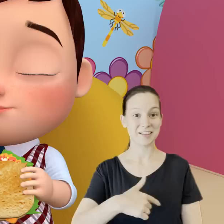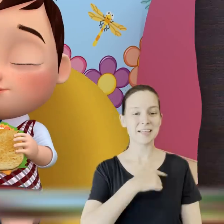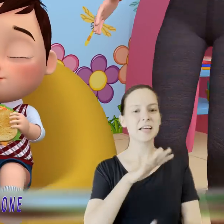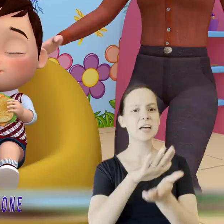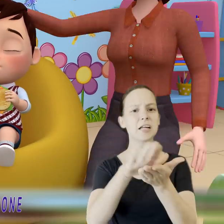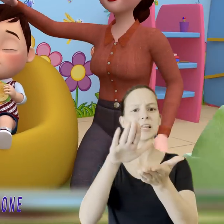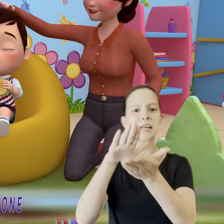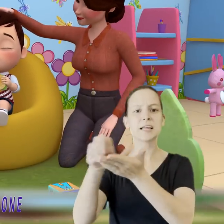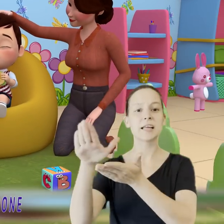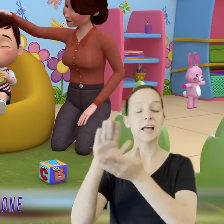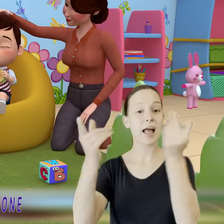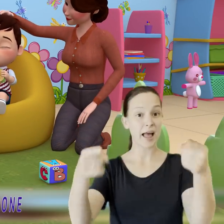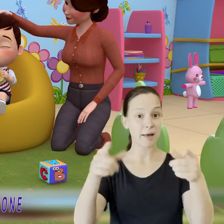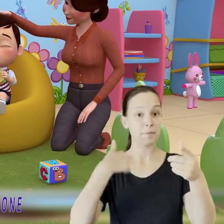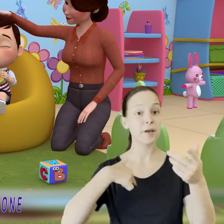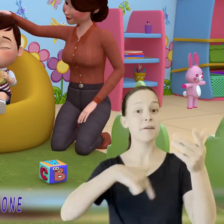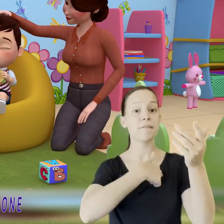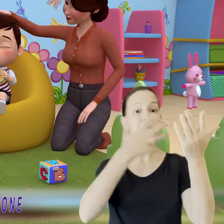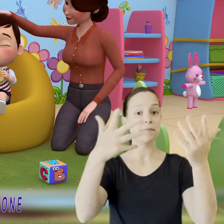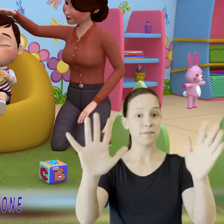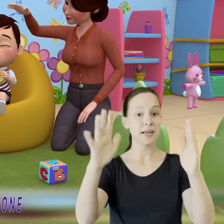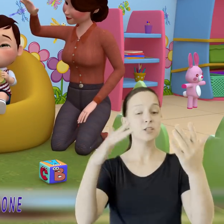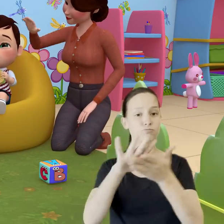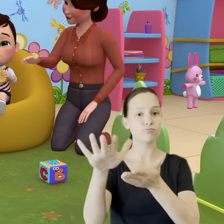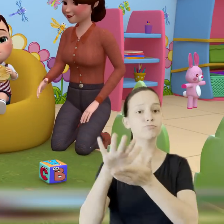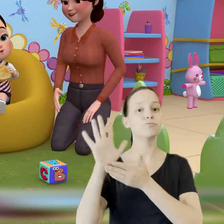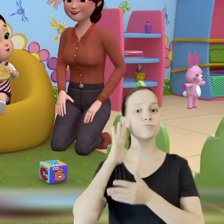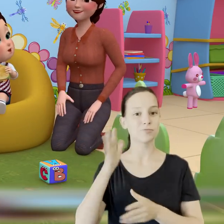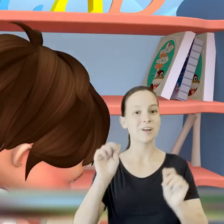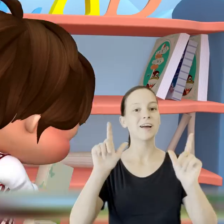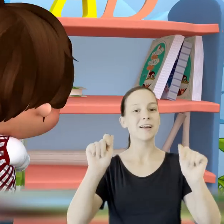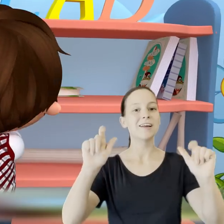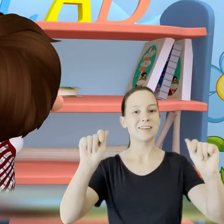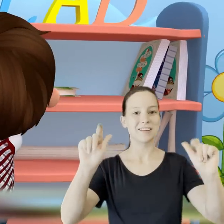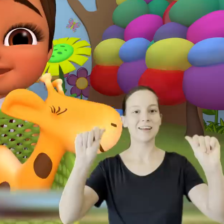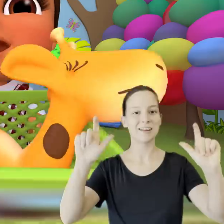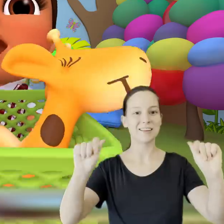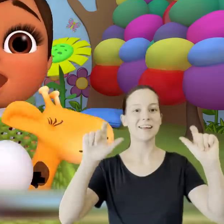love we clean up the mess when we're done